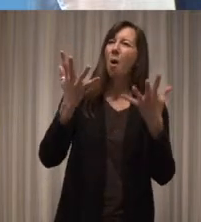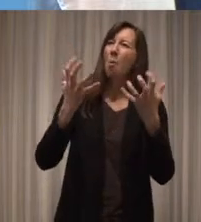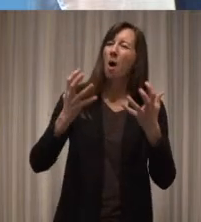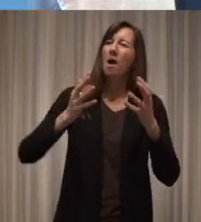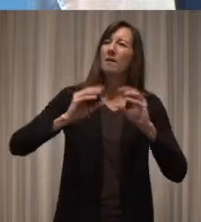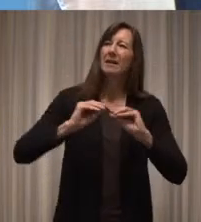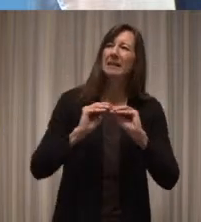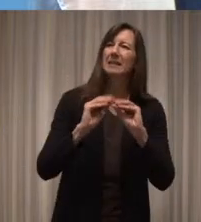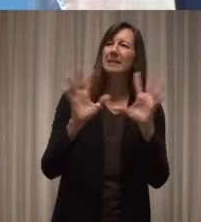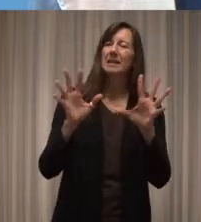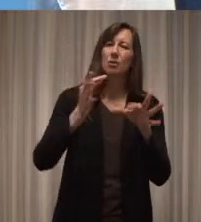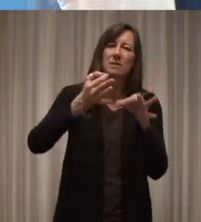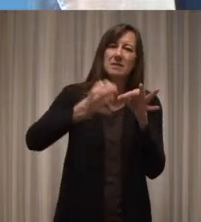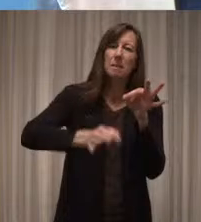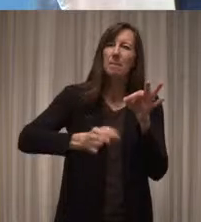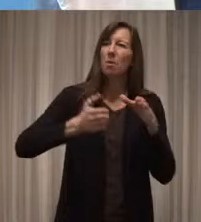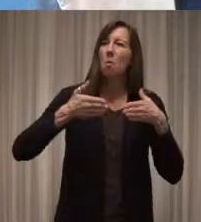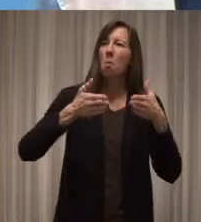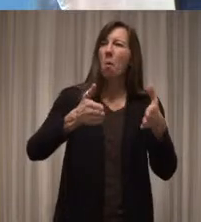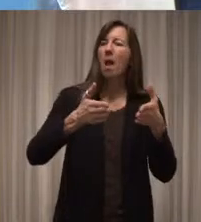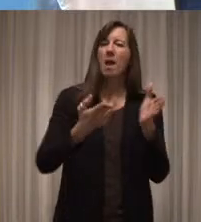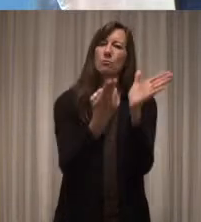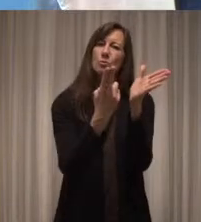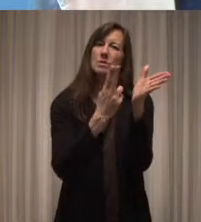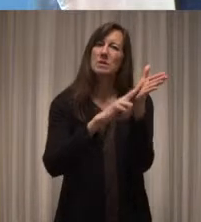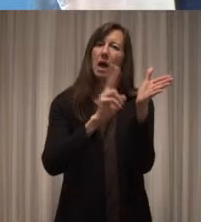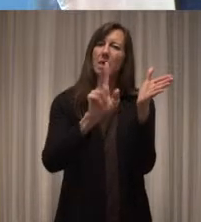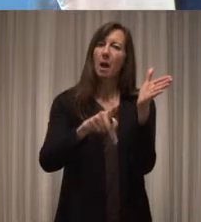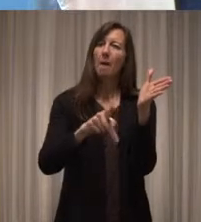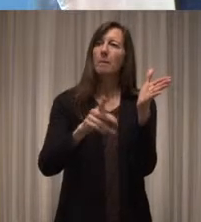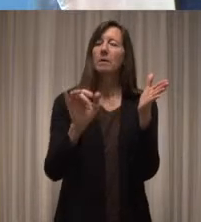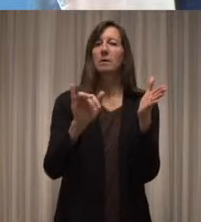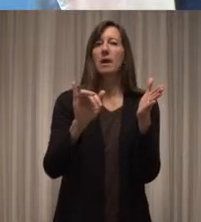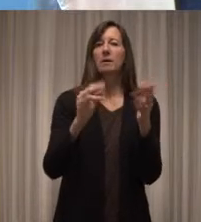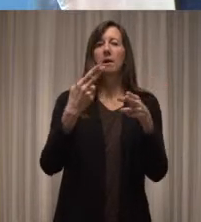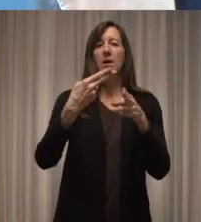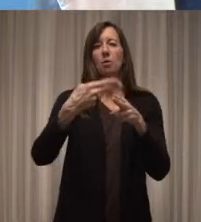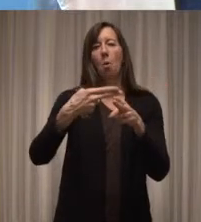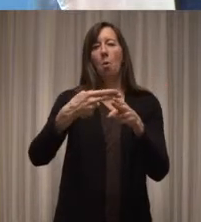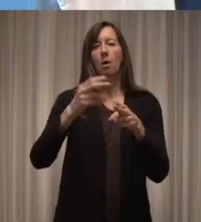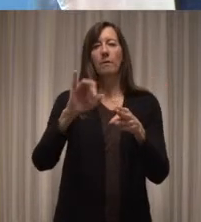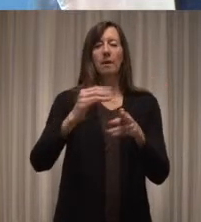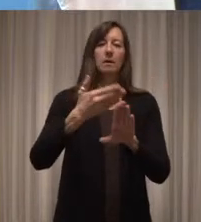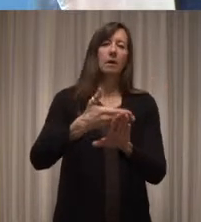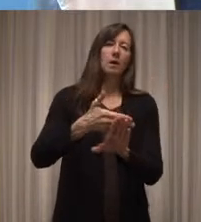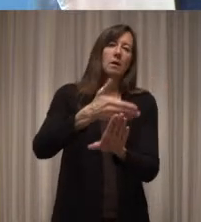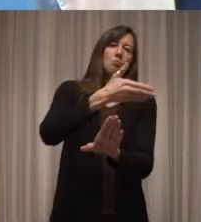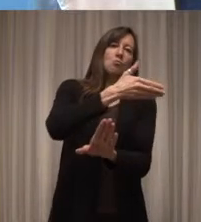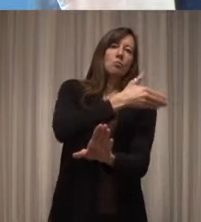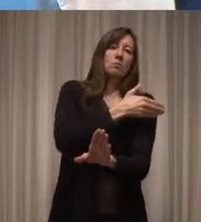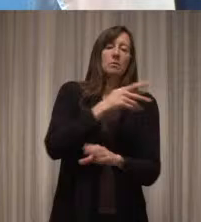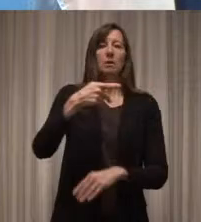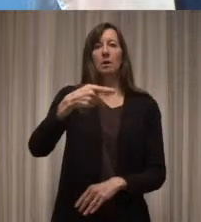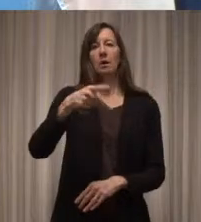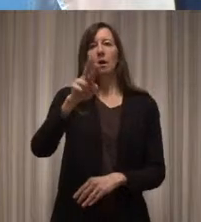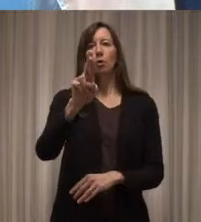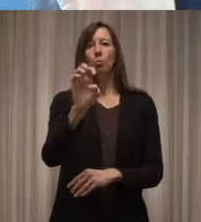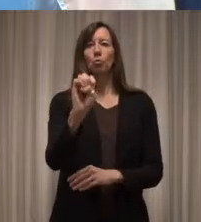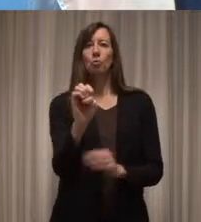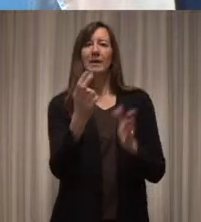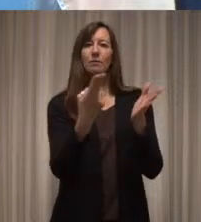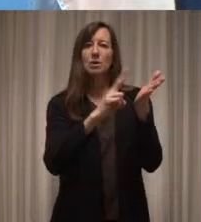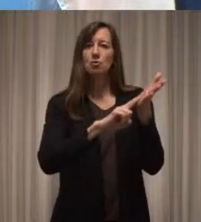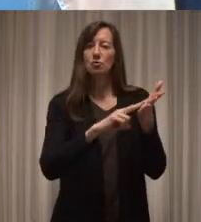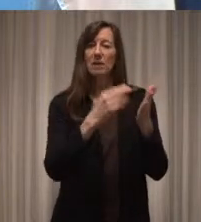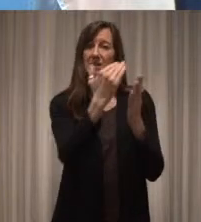up on what I would call it is a pre-registration list. A list where you can go and sign up and know that you've taken